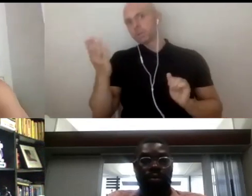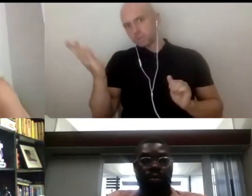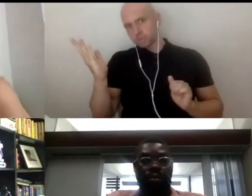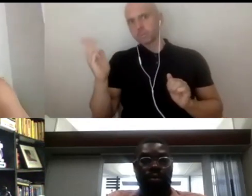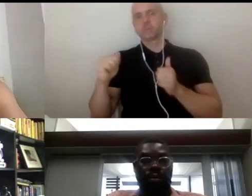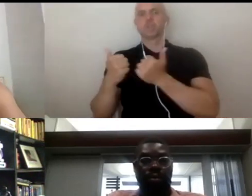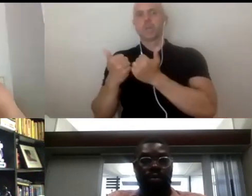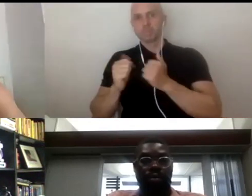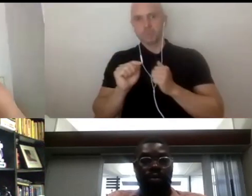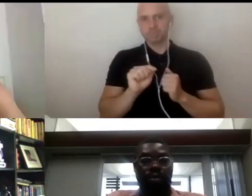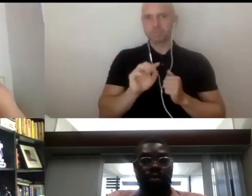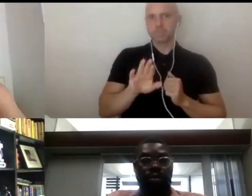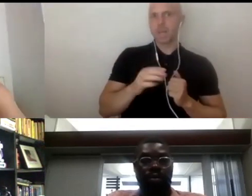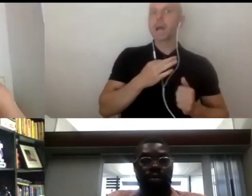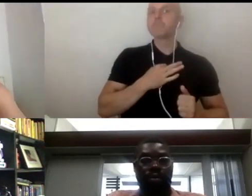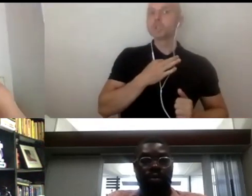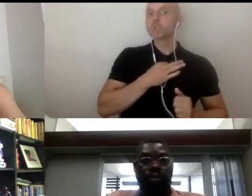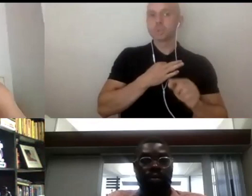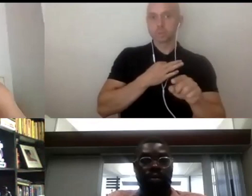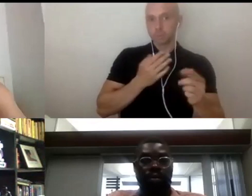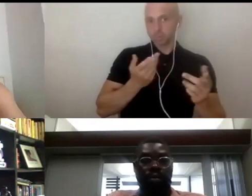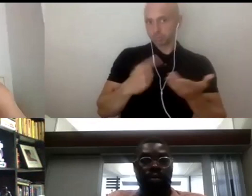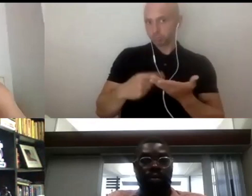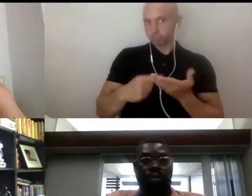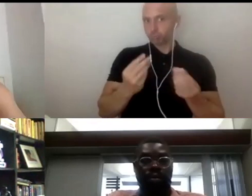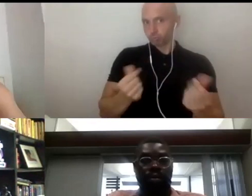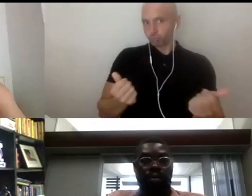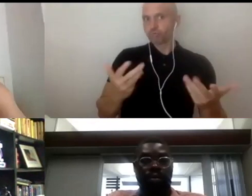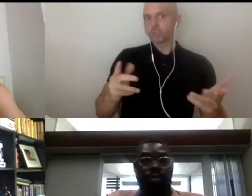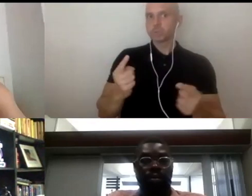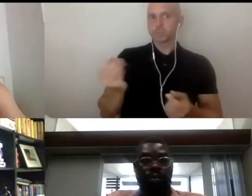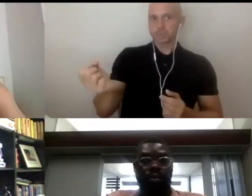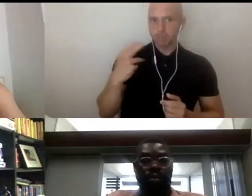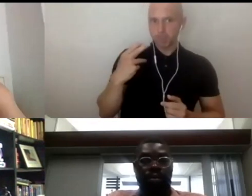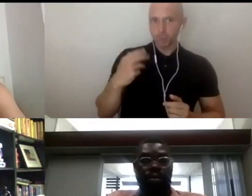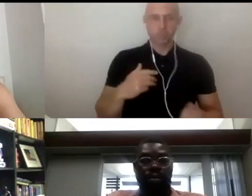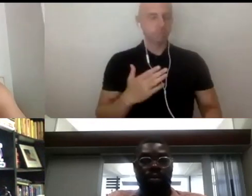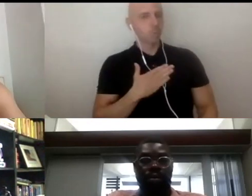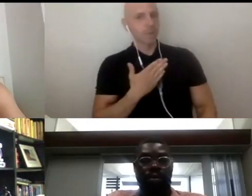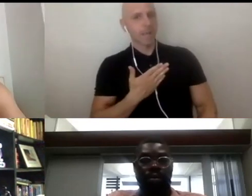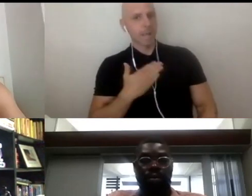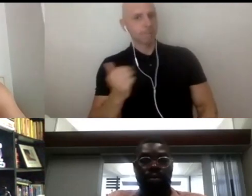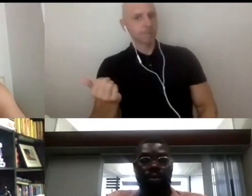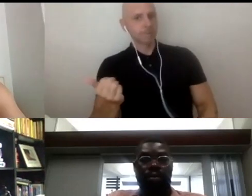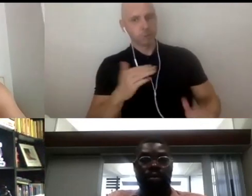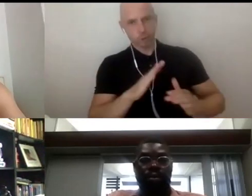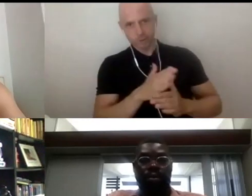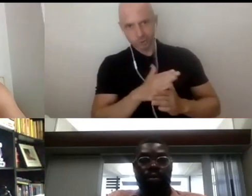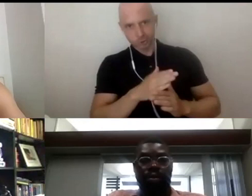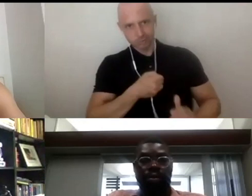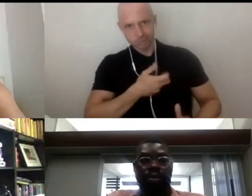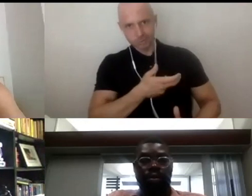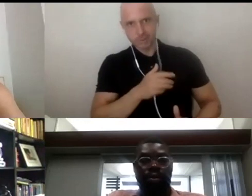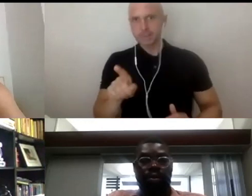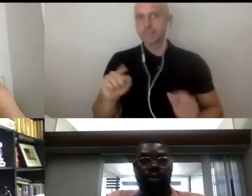be interested to know the result of it, to be quite honest with you. Well, happy to share. Send me an email to the Culture TO